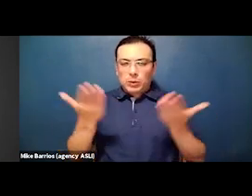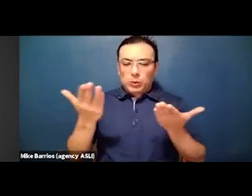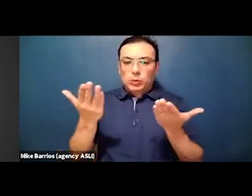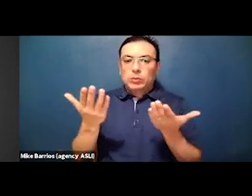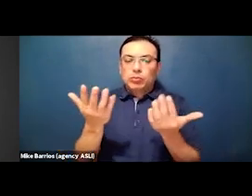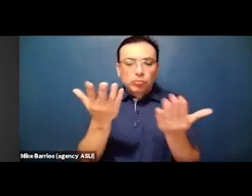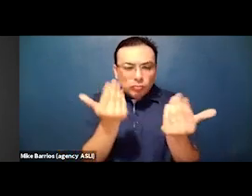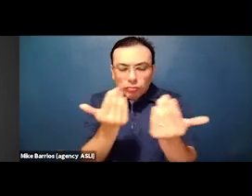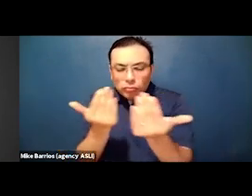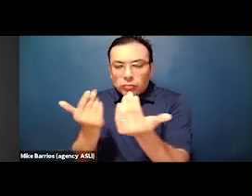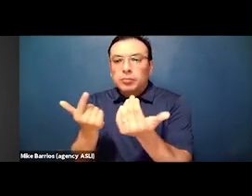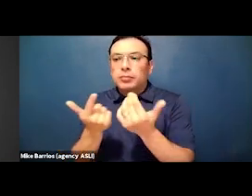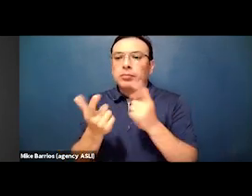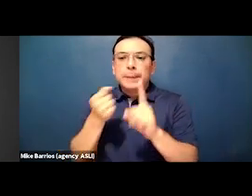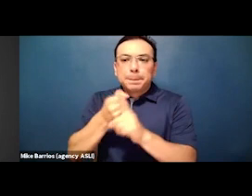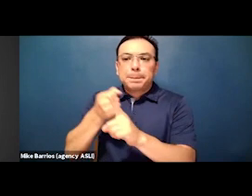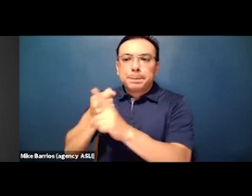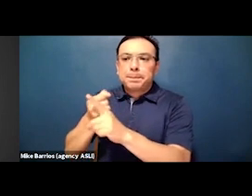impacted. Next slide.